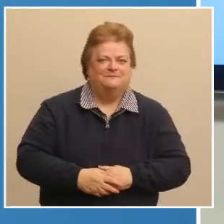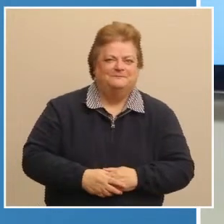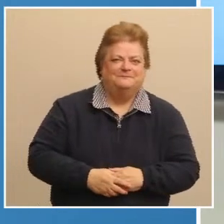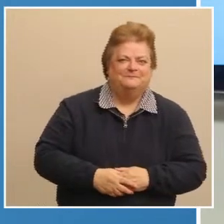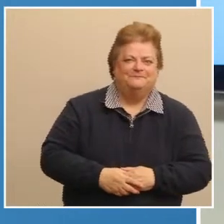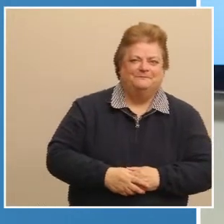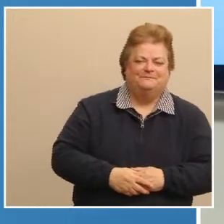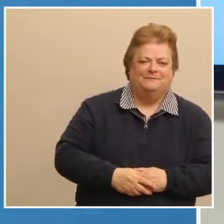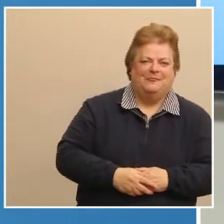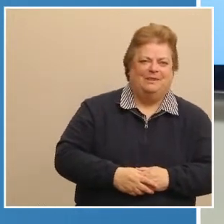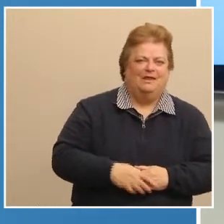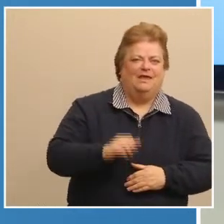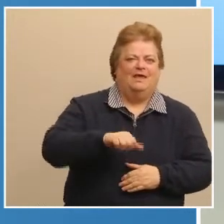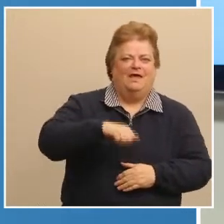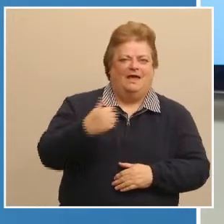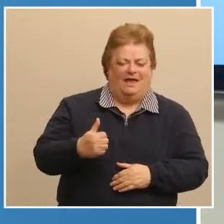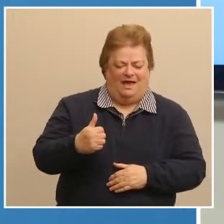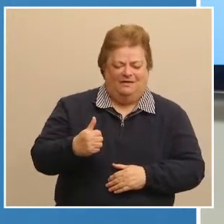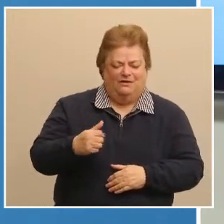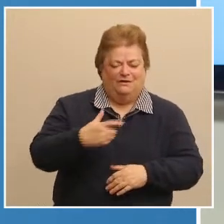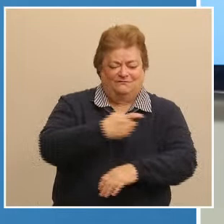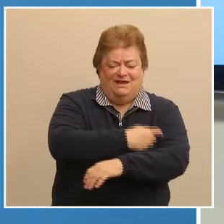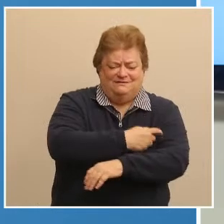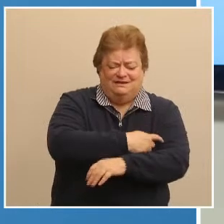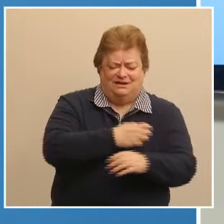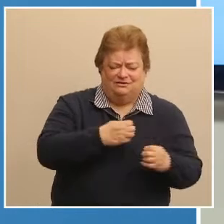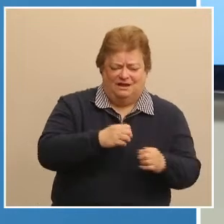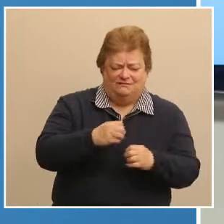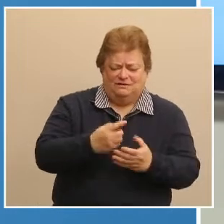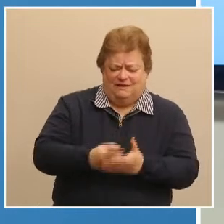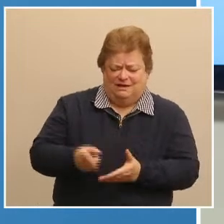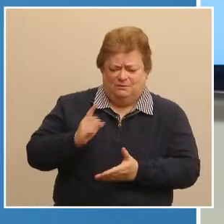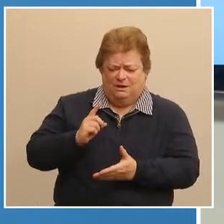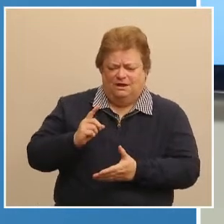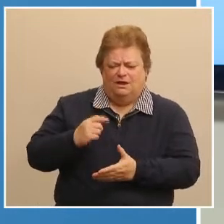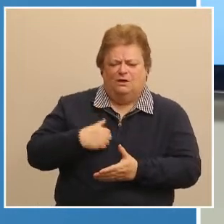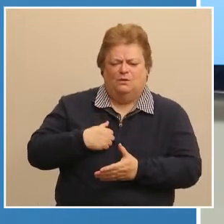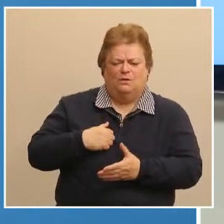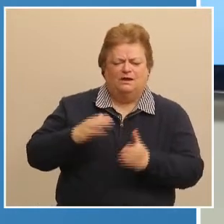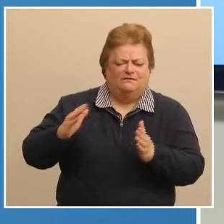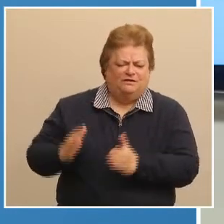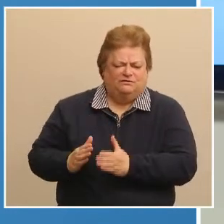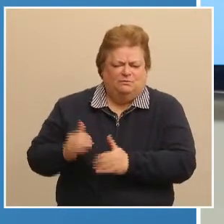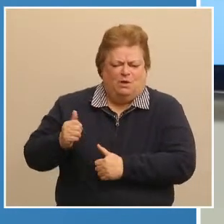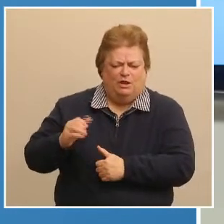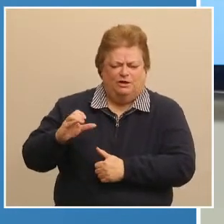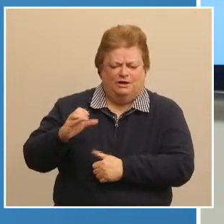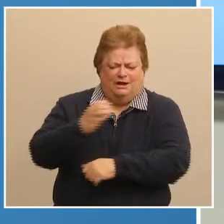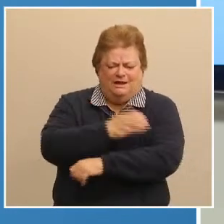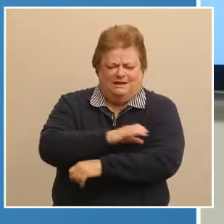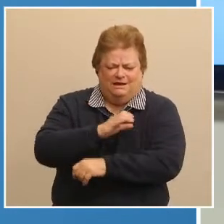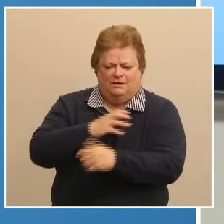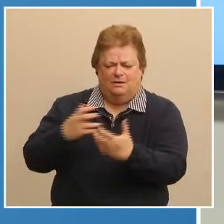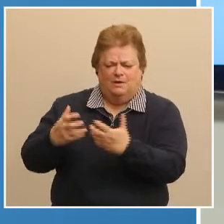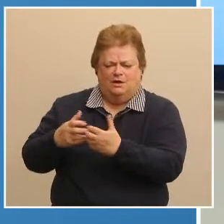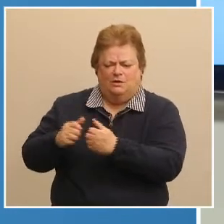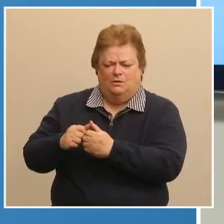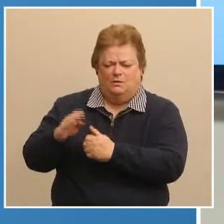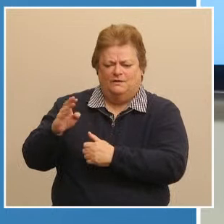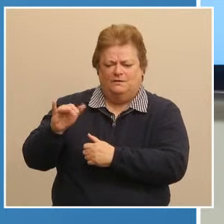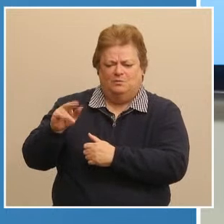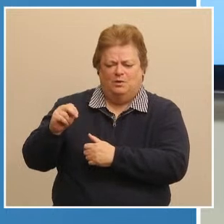So our other vaccination efforts last week included a smaller vaccine clinic in partnership with Bryan